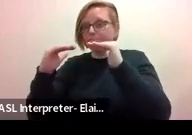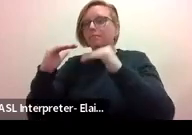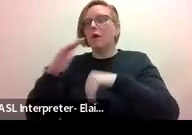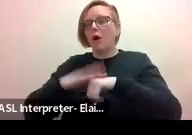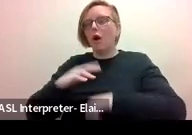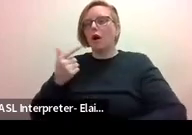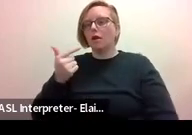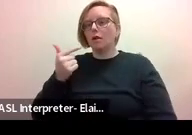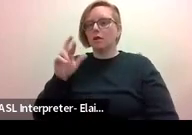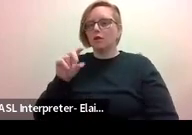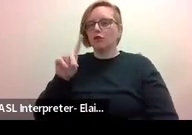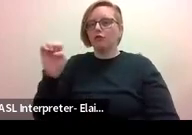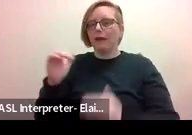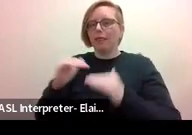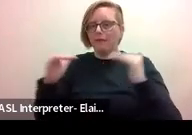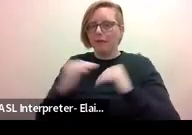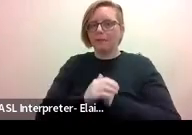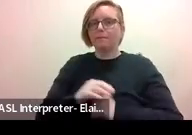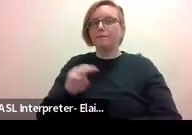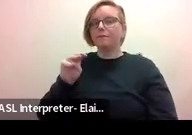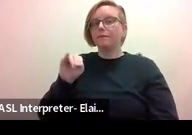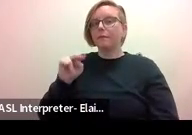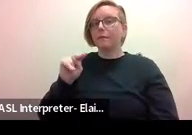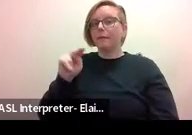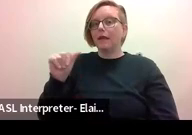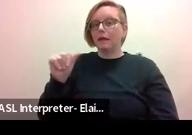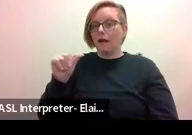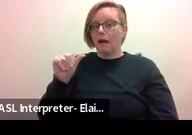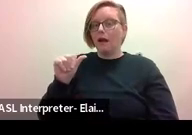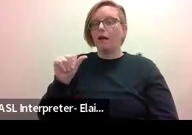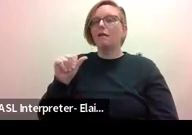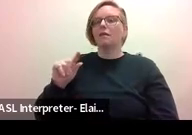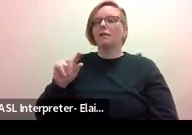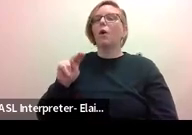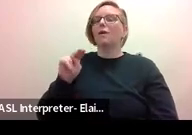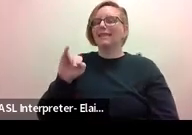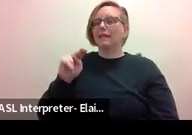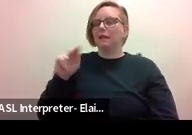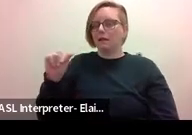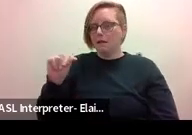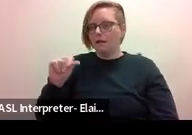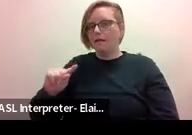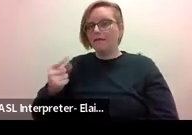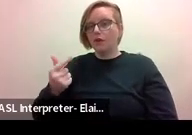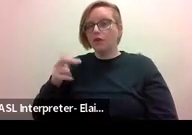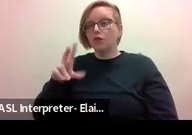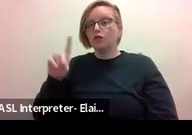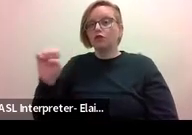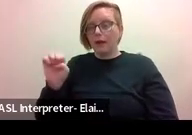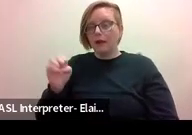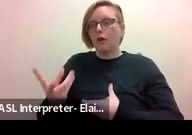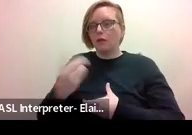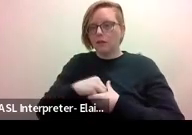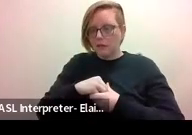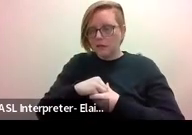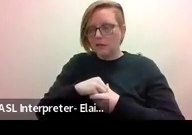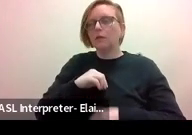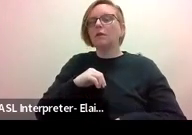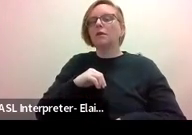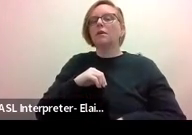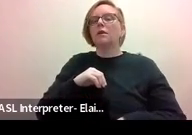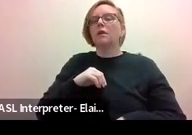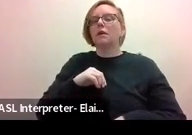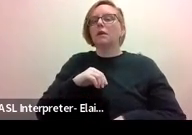Nina is in first grade, autism. She has a gap in her ability to request help.